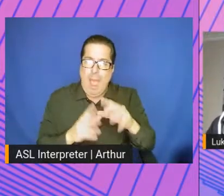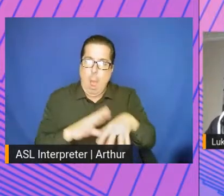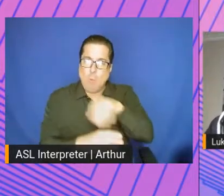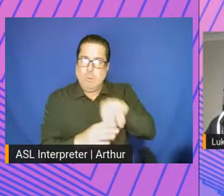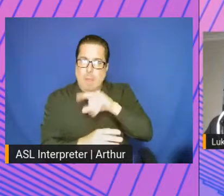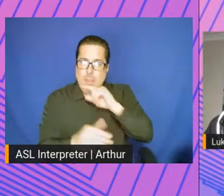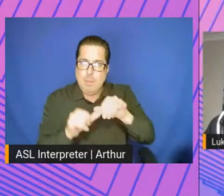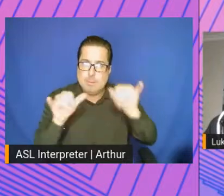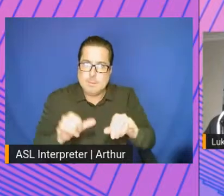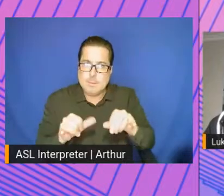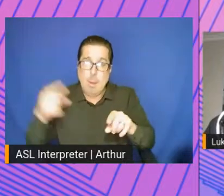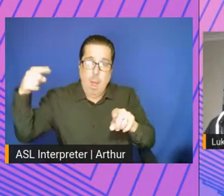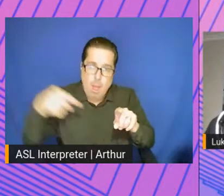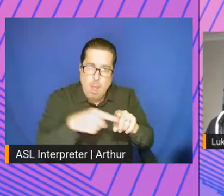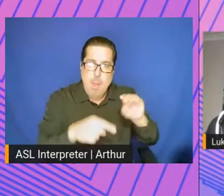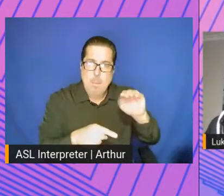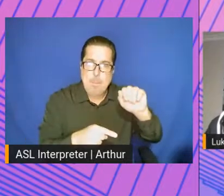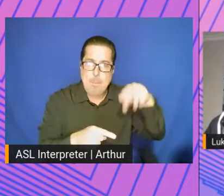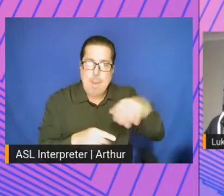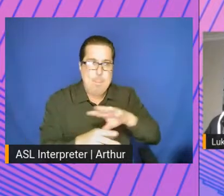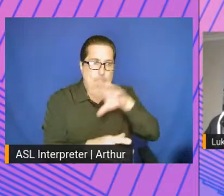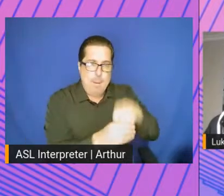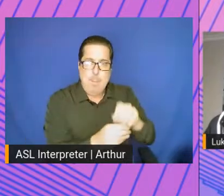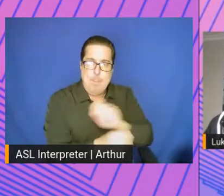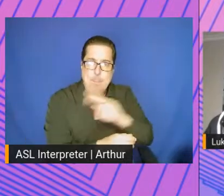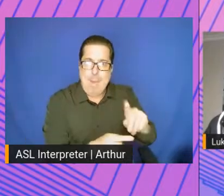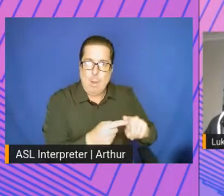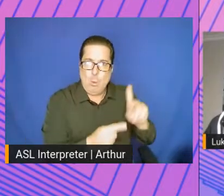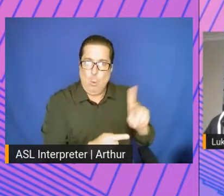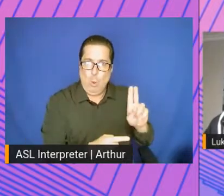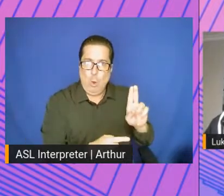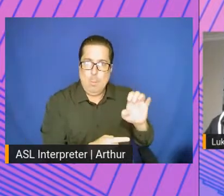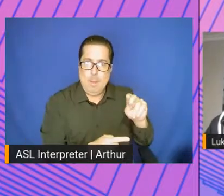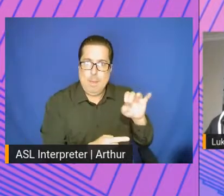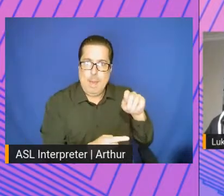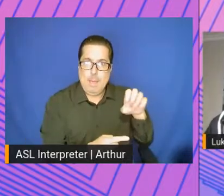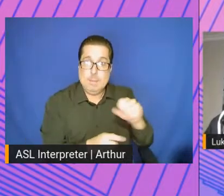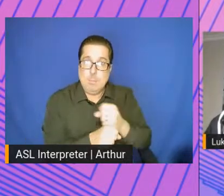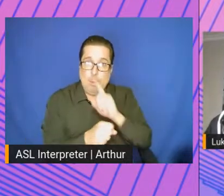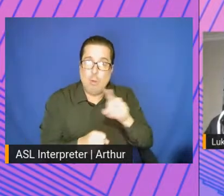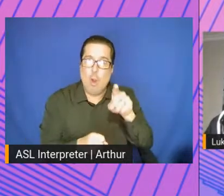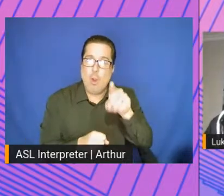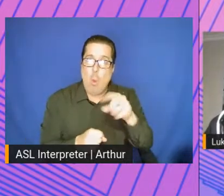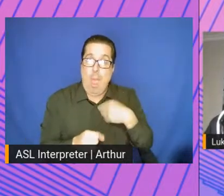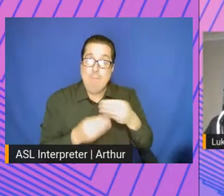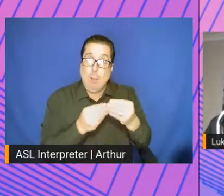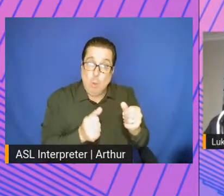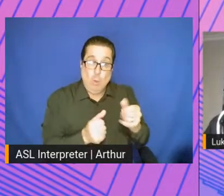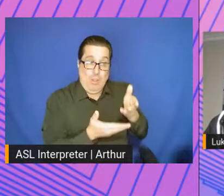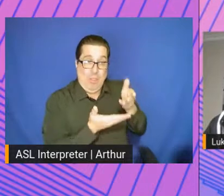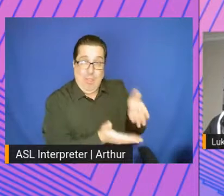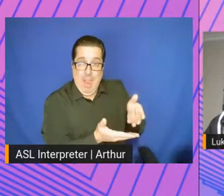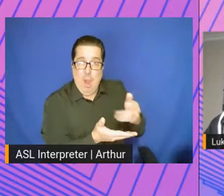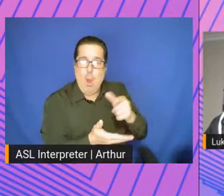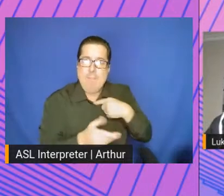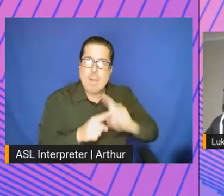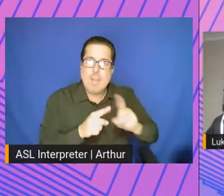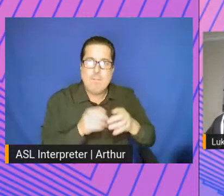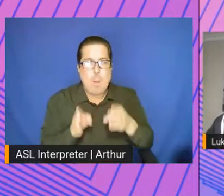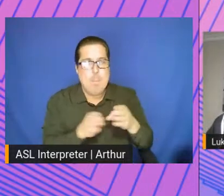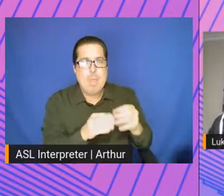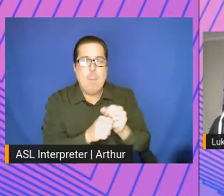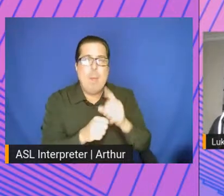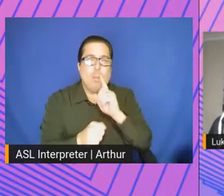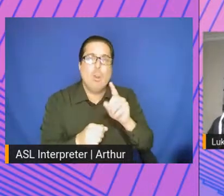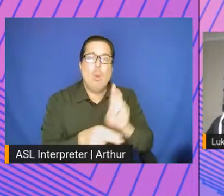that to the context of Kubernetes, but making sure you have a solution in place over there, and there are different methods that you can make use of for